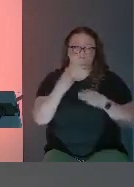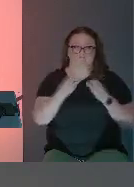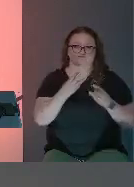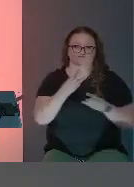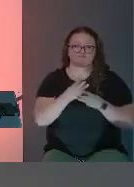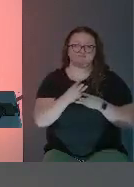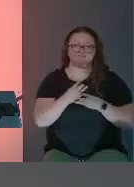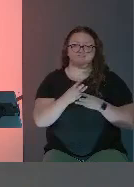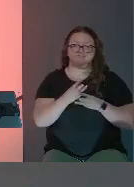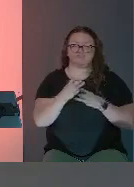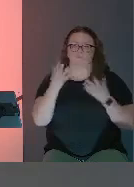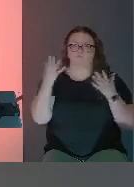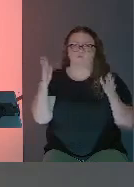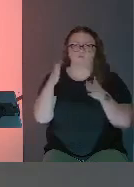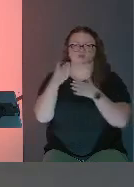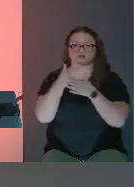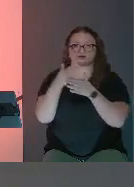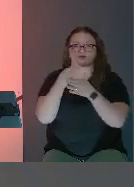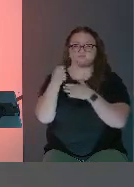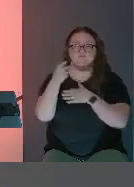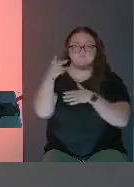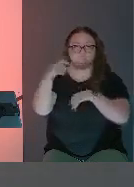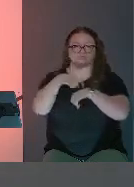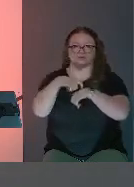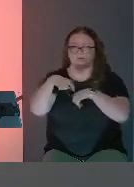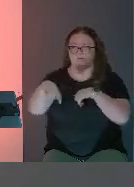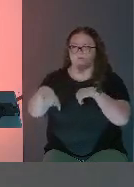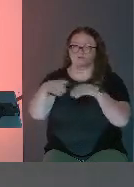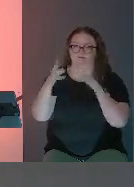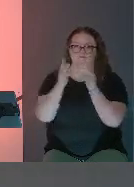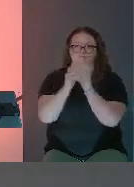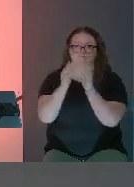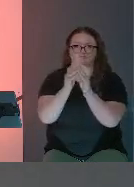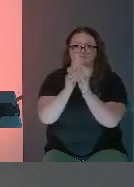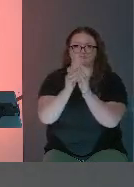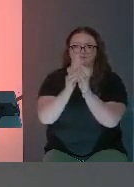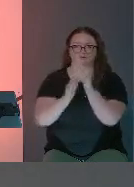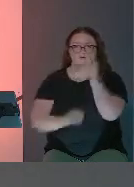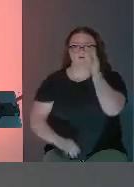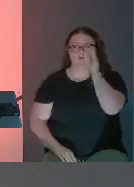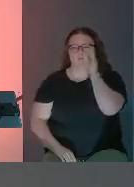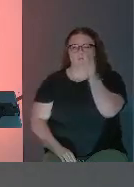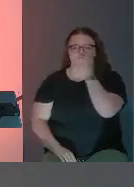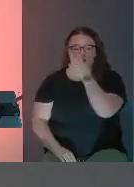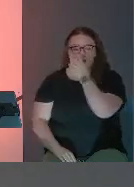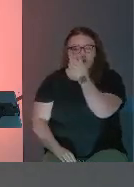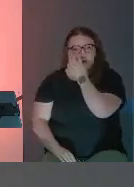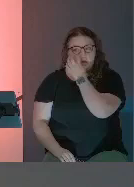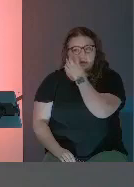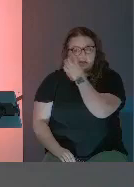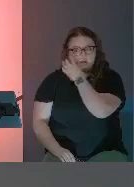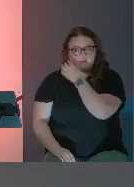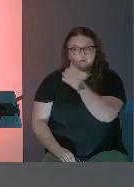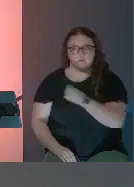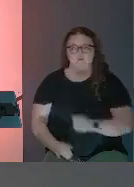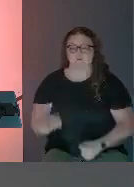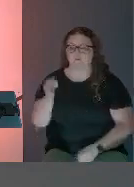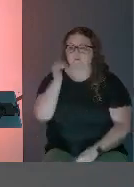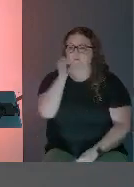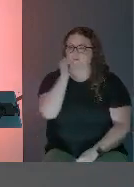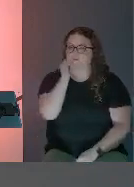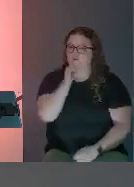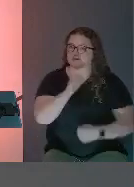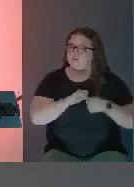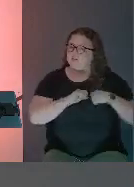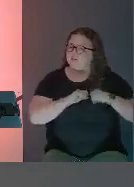share a couple times or a few times during this series, I was meeting with somebody the other day, and he that when we were discipling, he says, man, it's heartbreaking to see